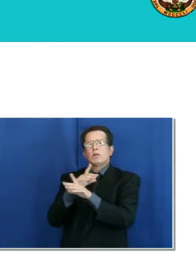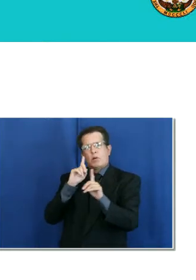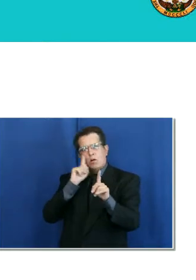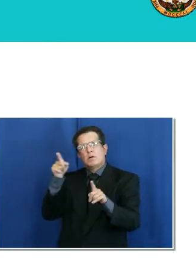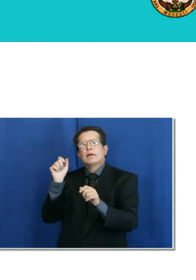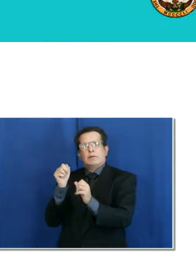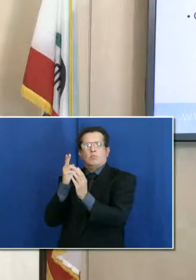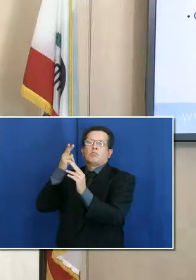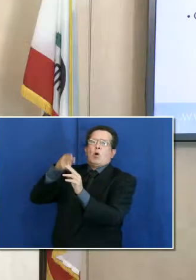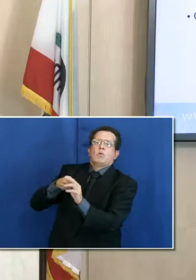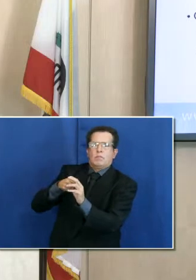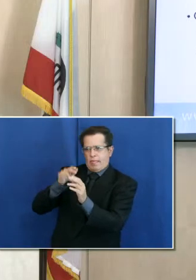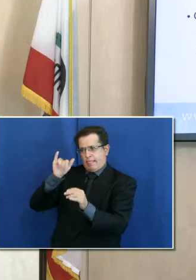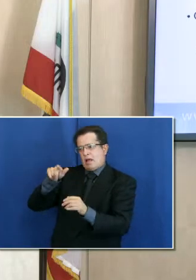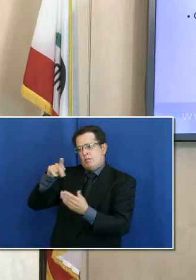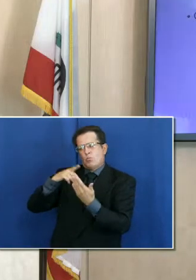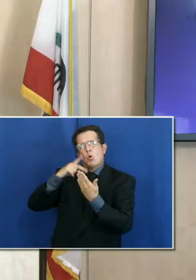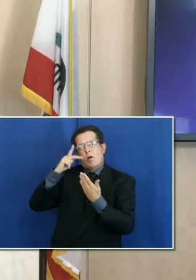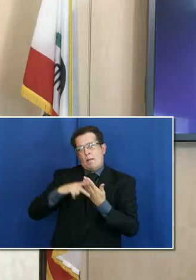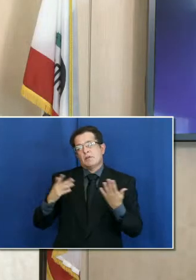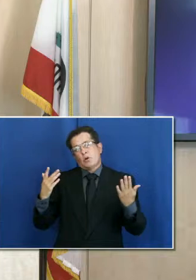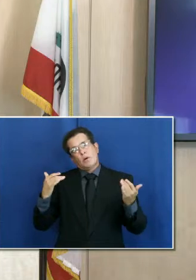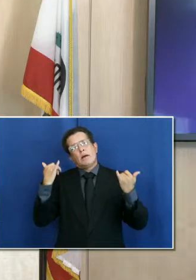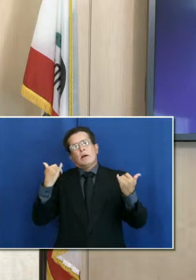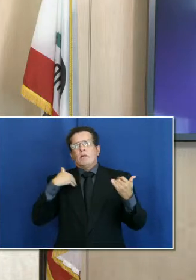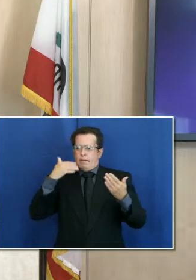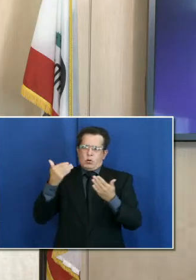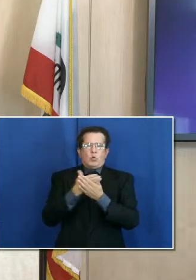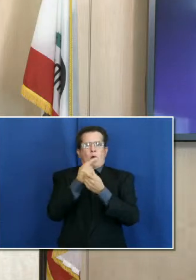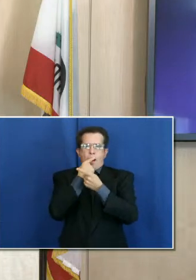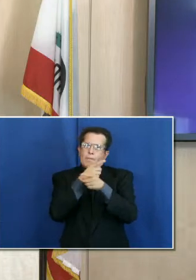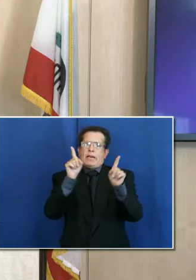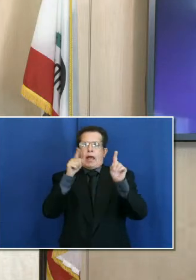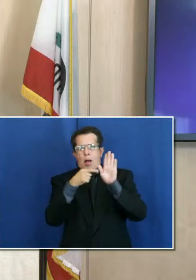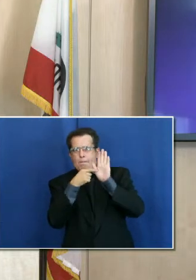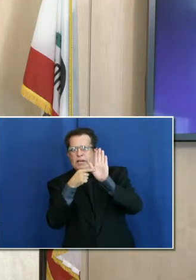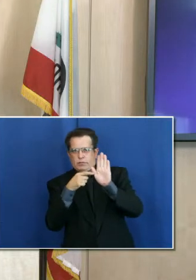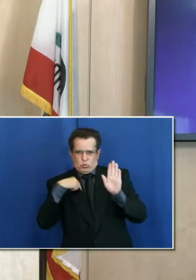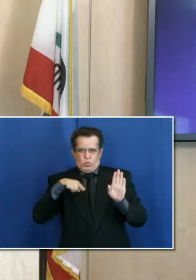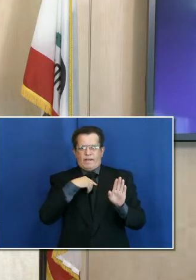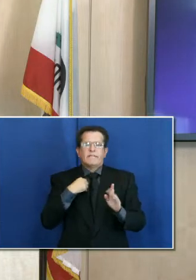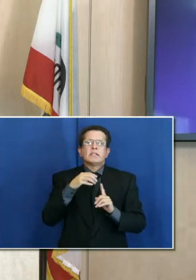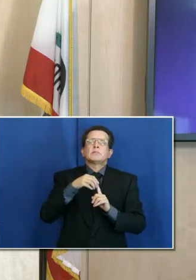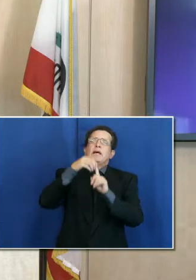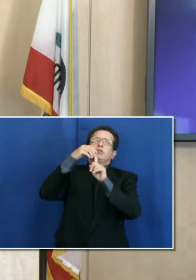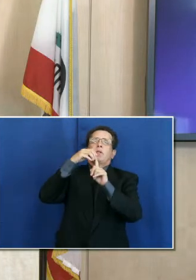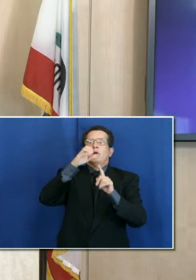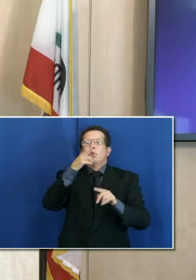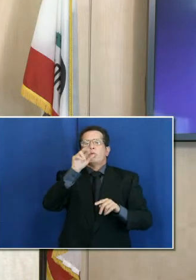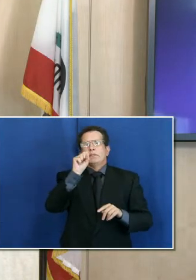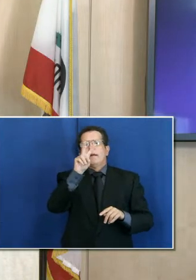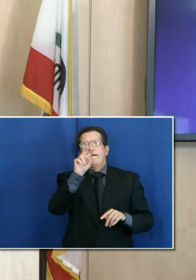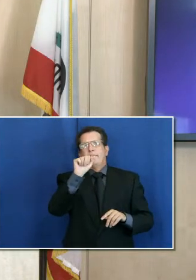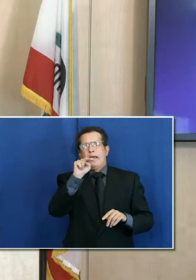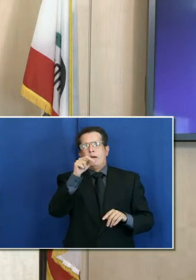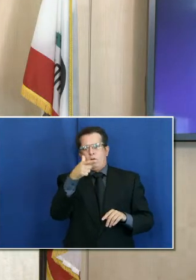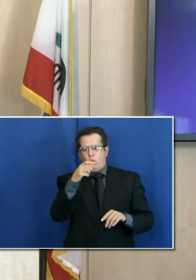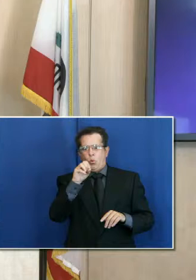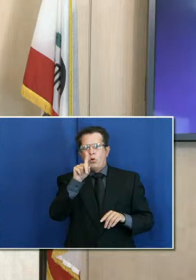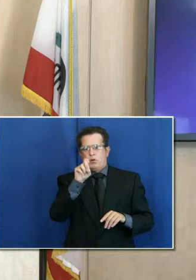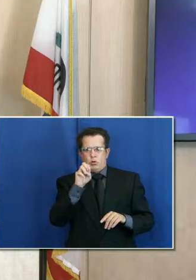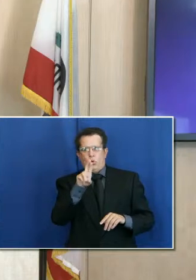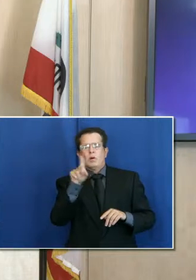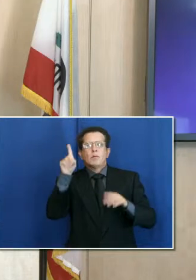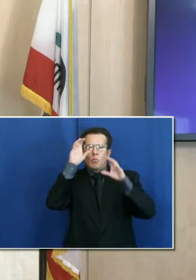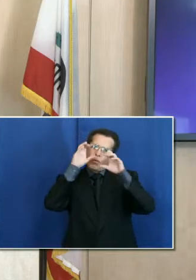With that, we're going directly to our updates. We do have a very special guest with us today, Chris Van Gorder, who is the president and CEO of Scripps